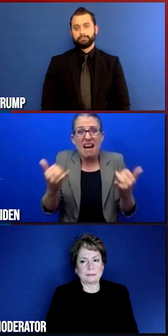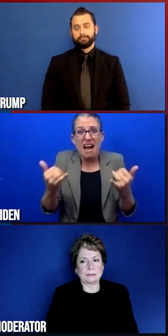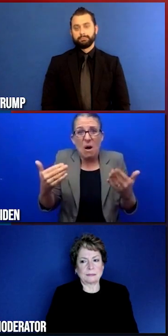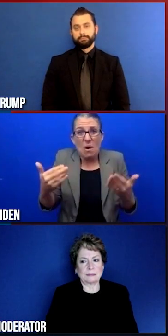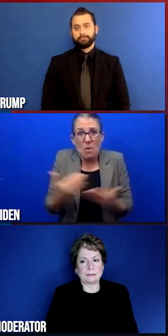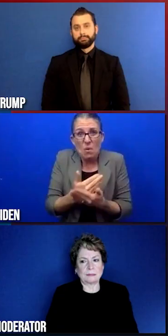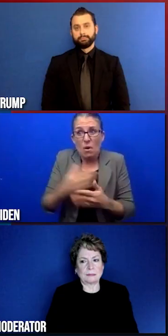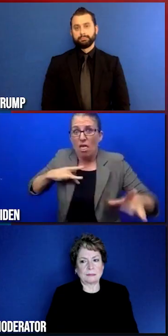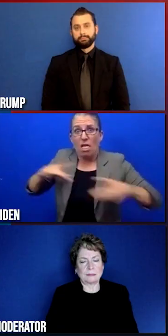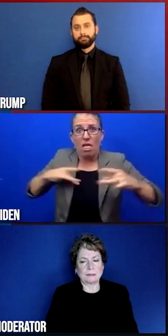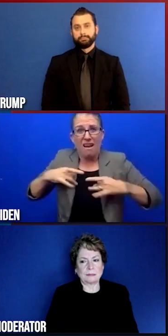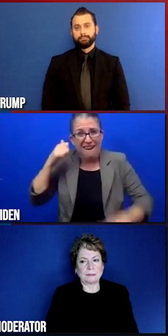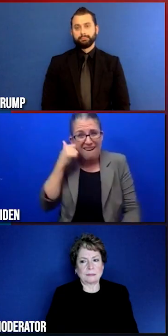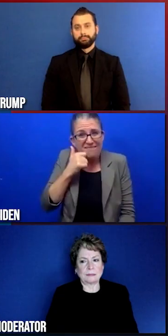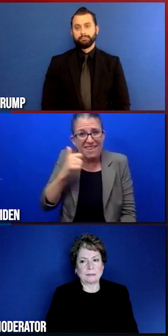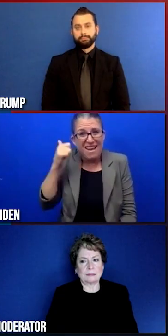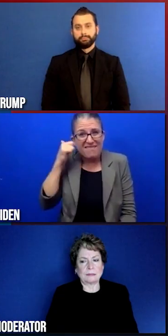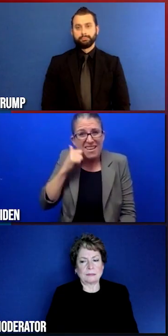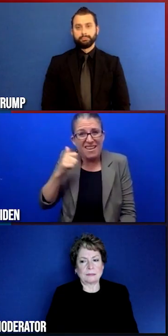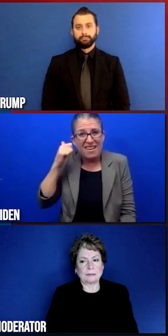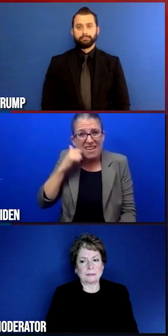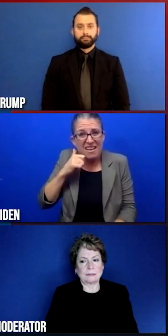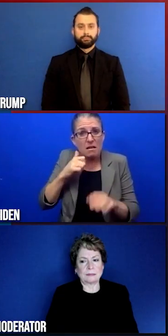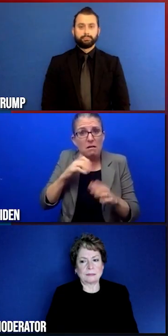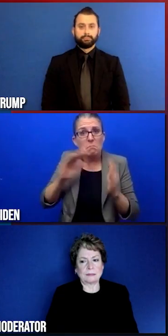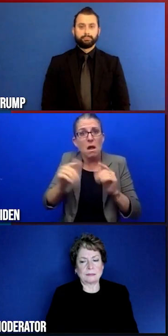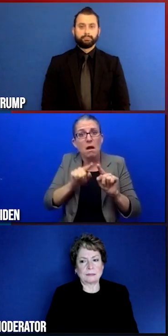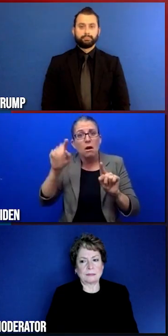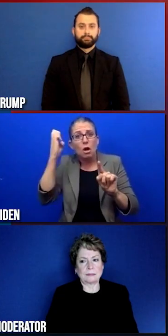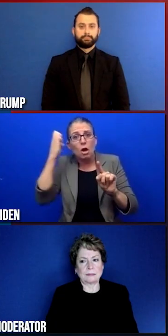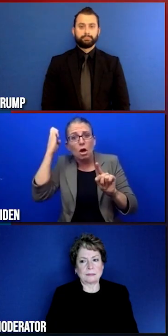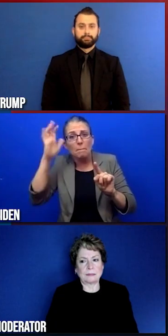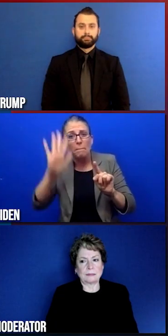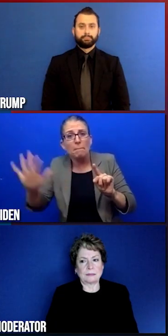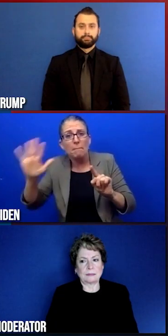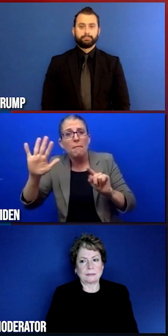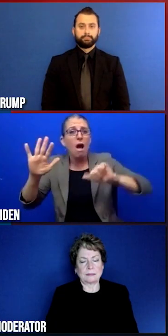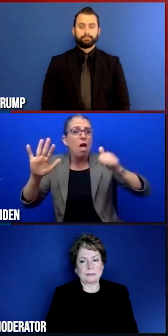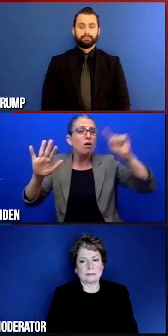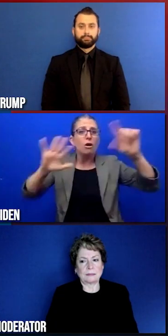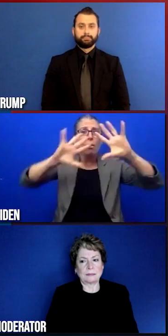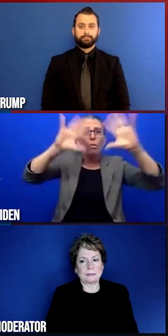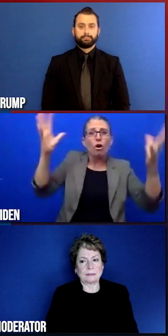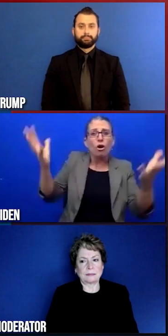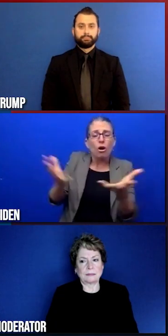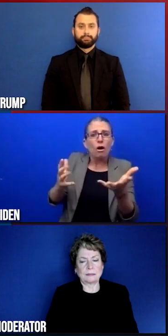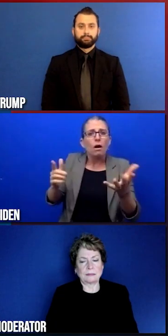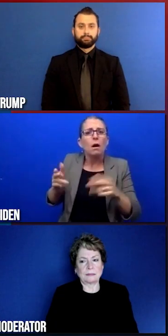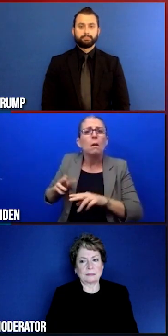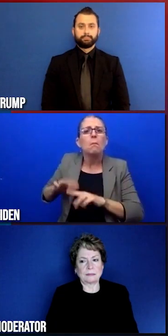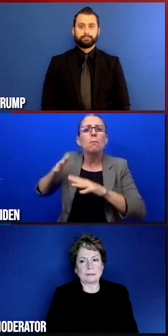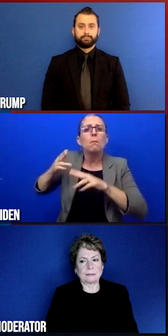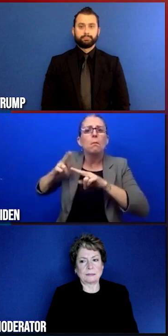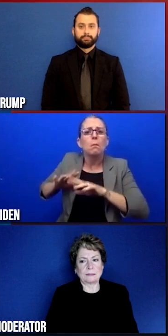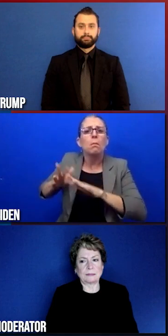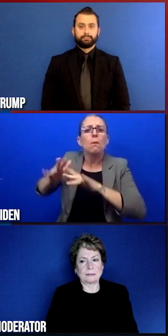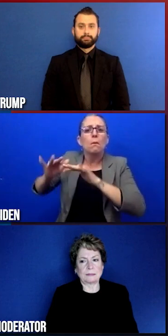Journal said, they're starting from a very low rate. We're starting from a very high rate. The expectation is we'll have